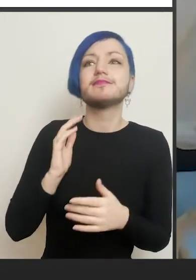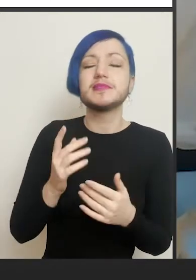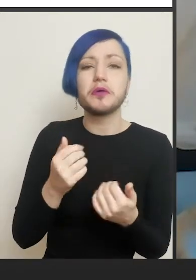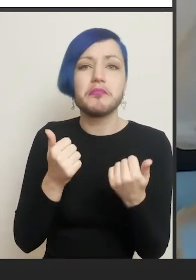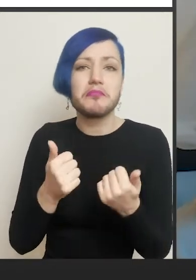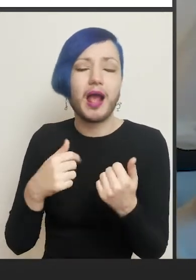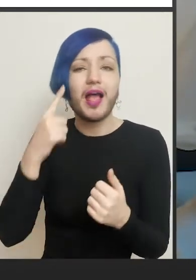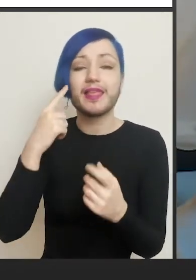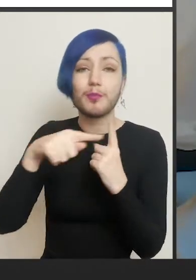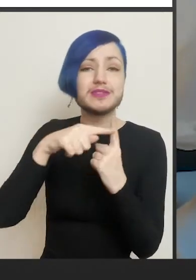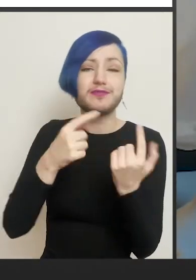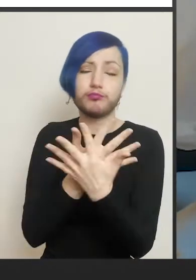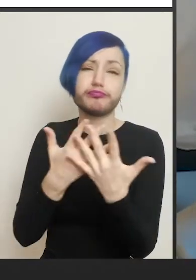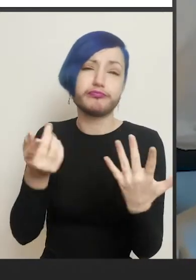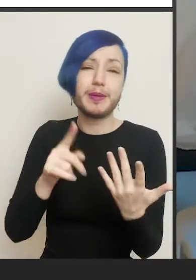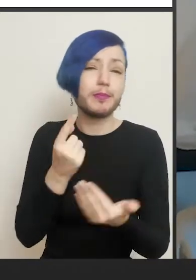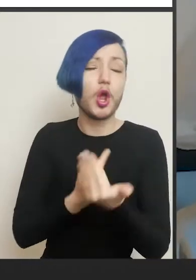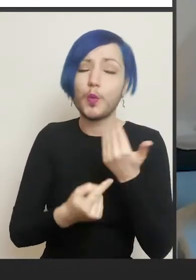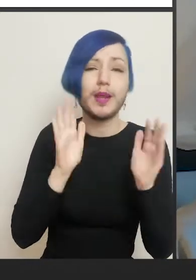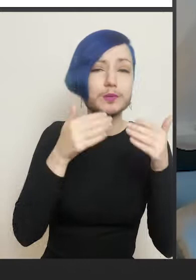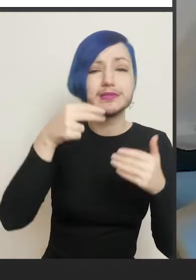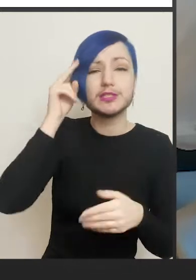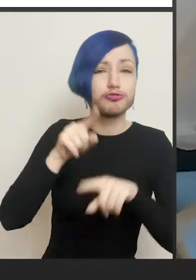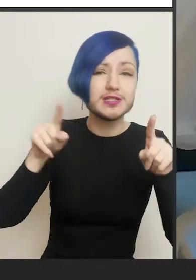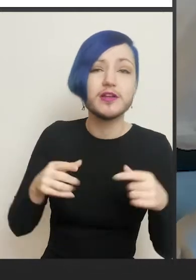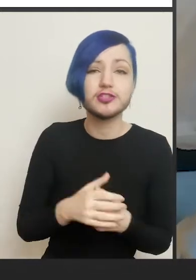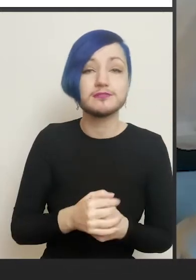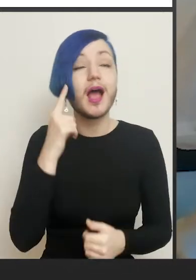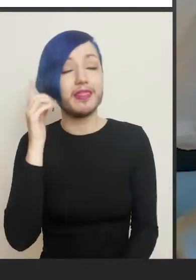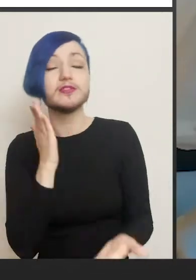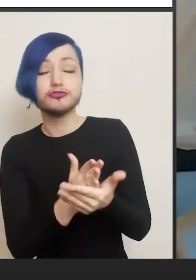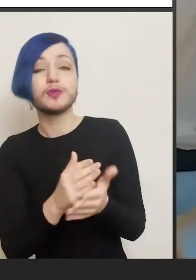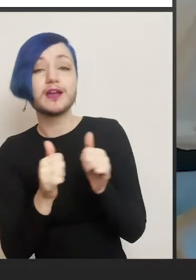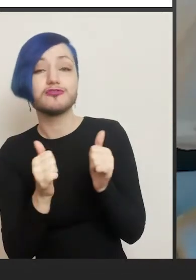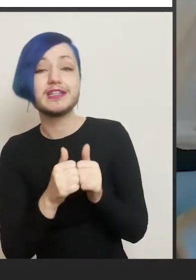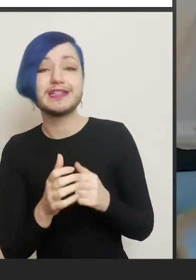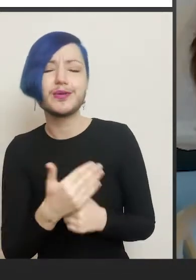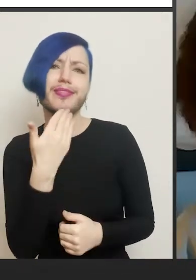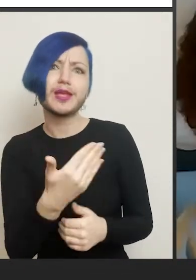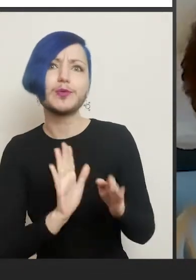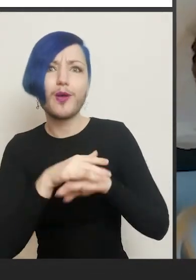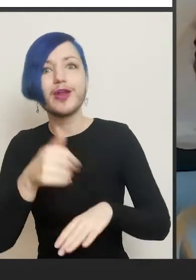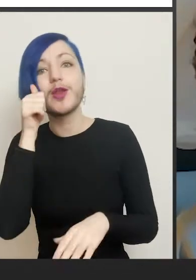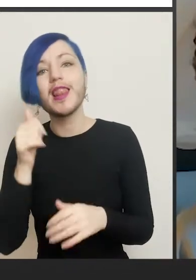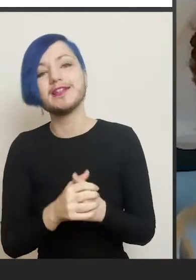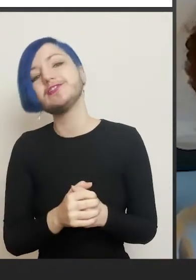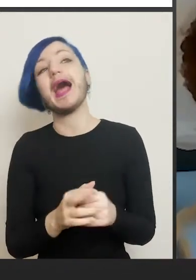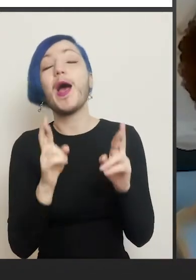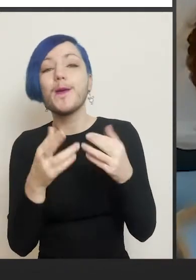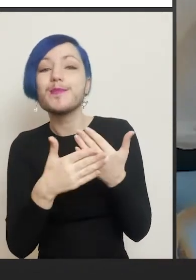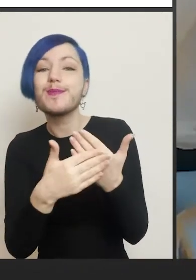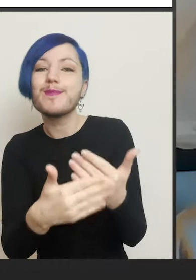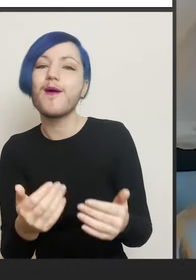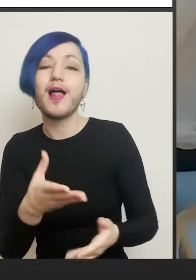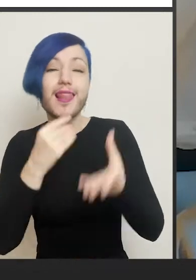that's really beneficial for a lot of people. I think that's completely true. So thank you for that piece of wisdom. And may there be